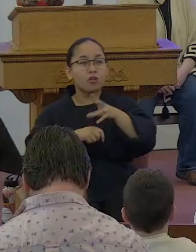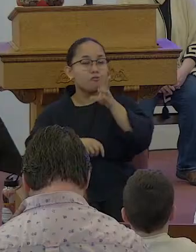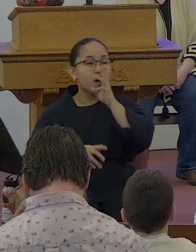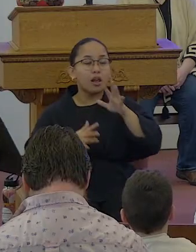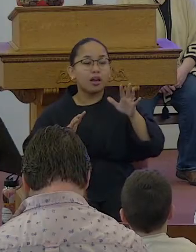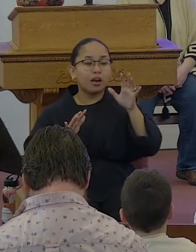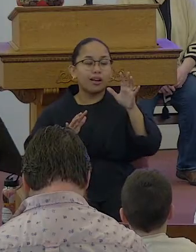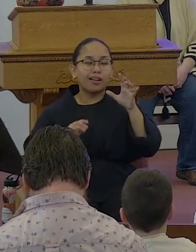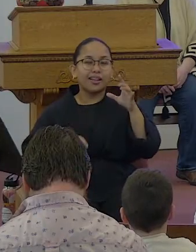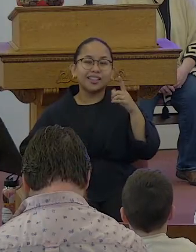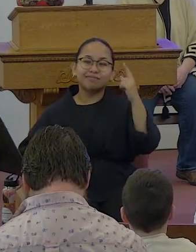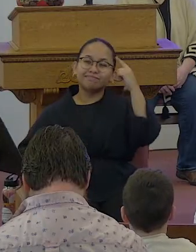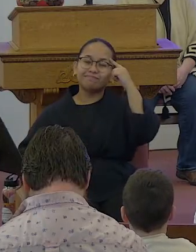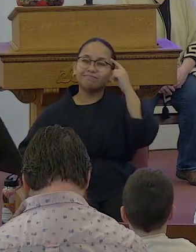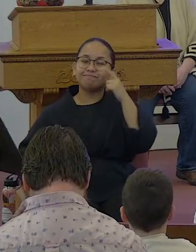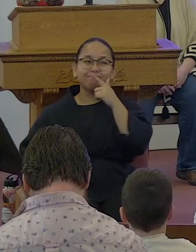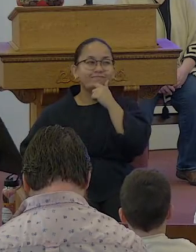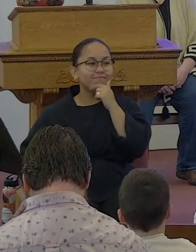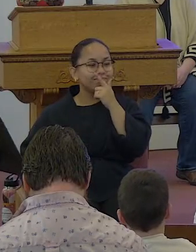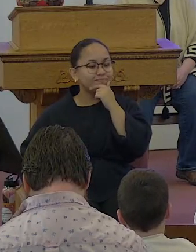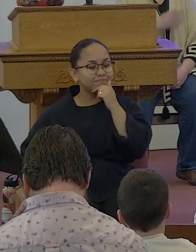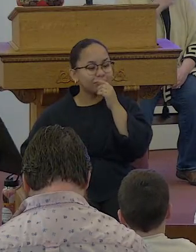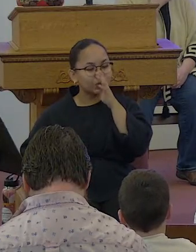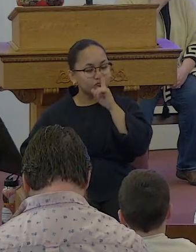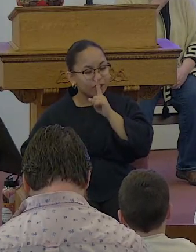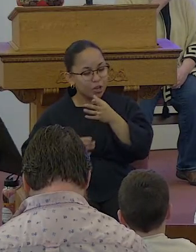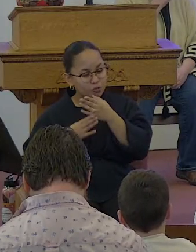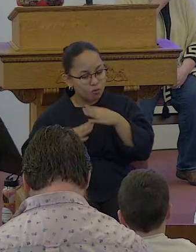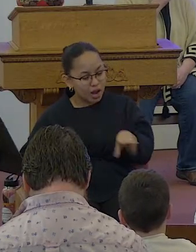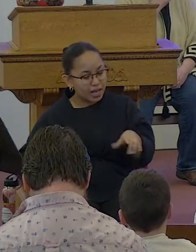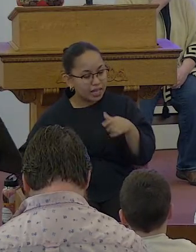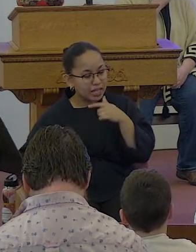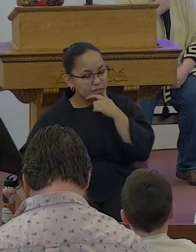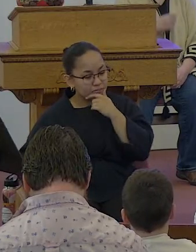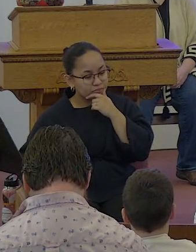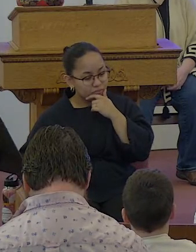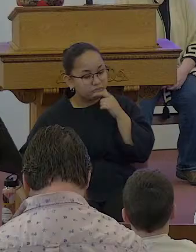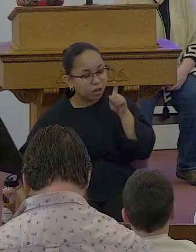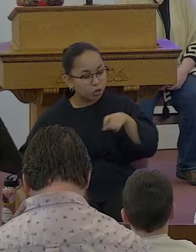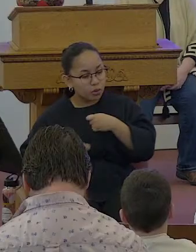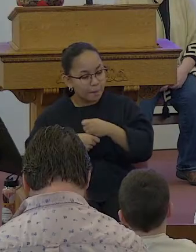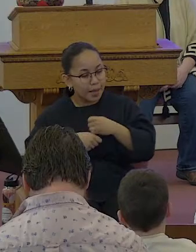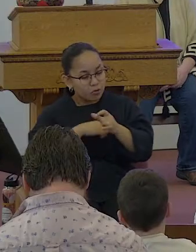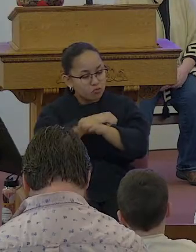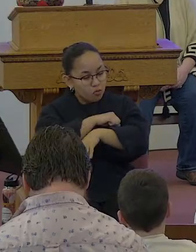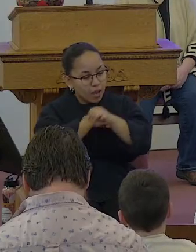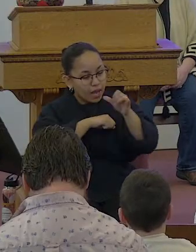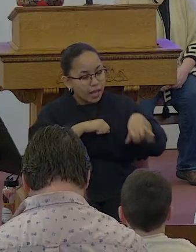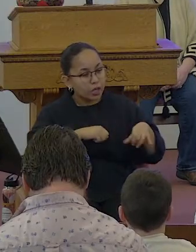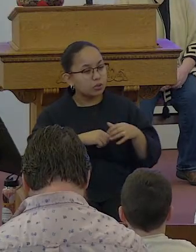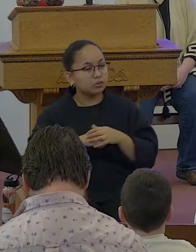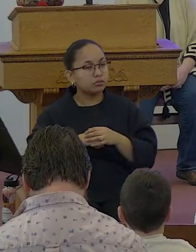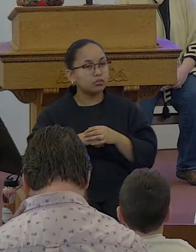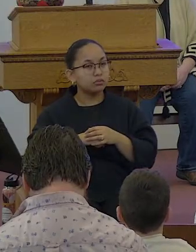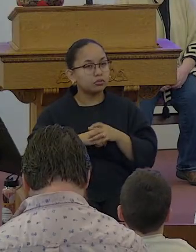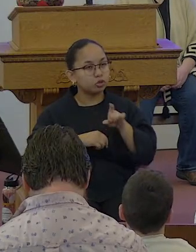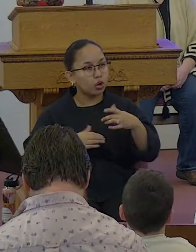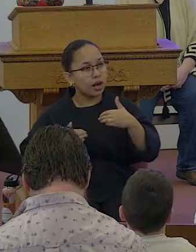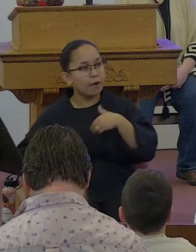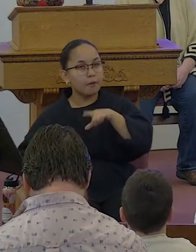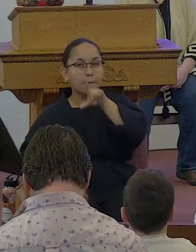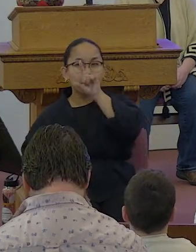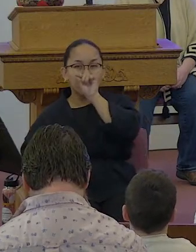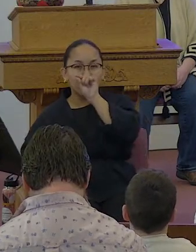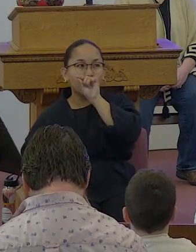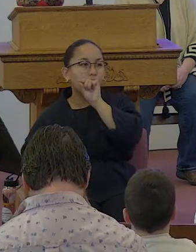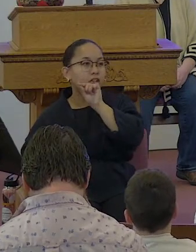awful quiet down there. Better have some whales. Better have some birds. Better